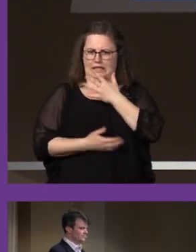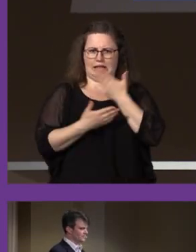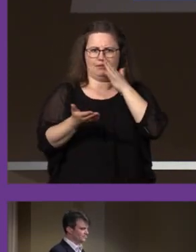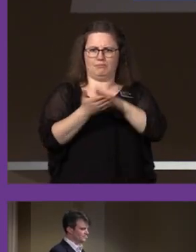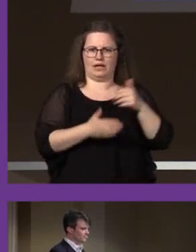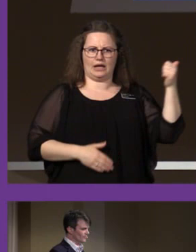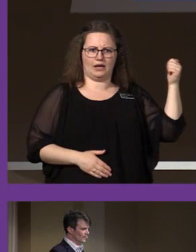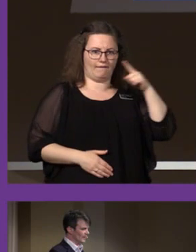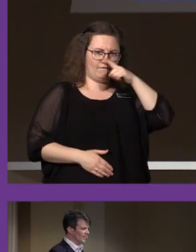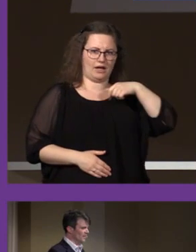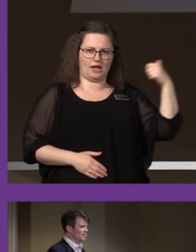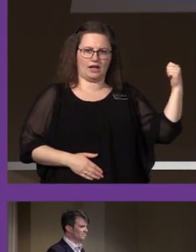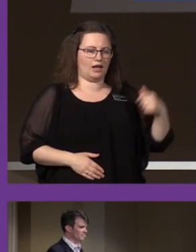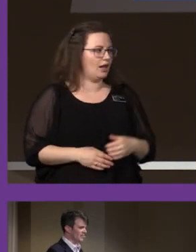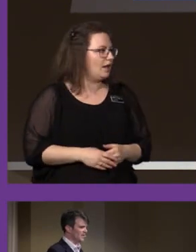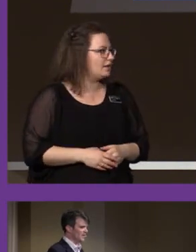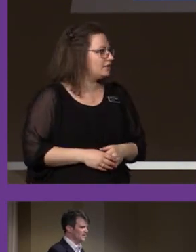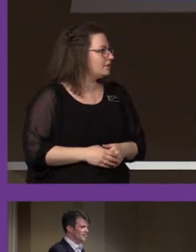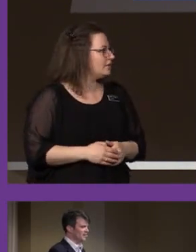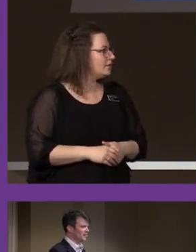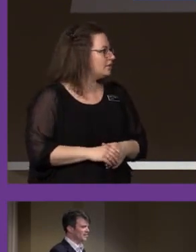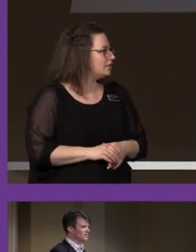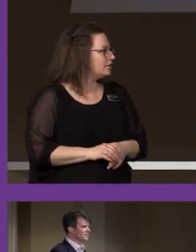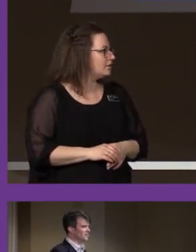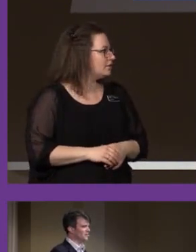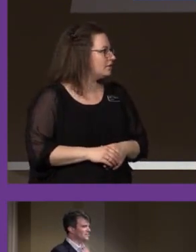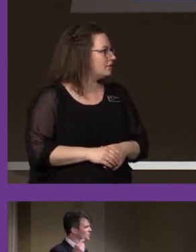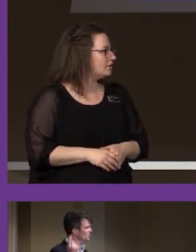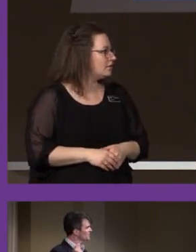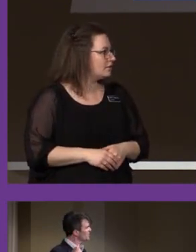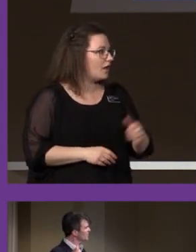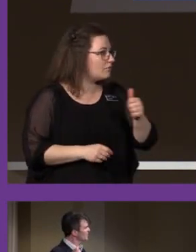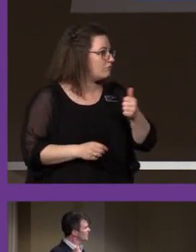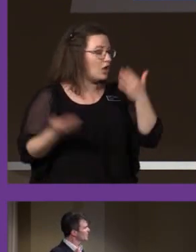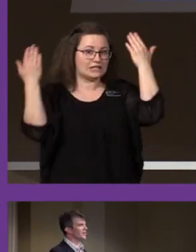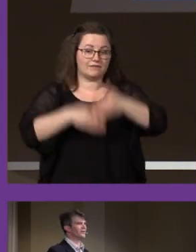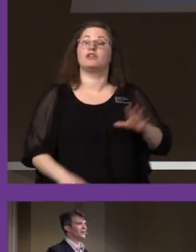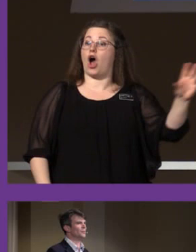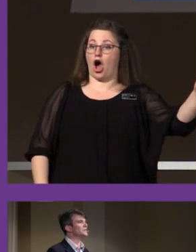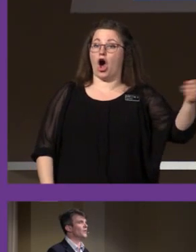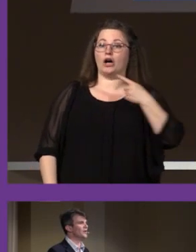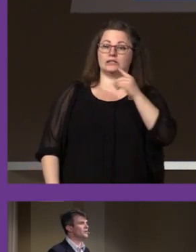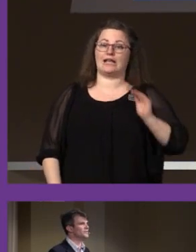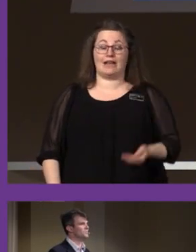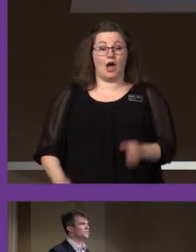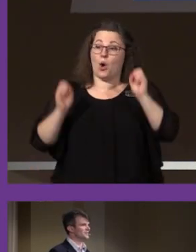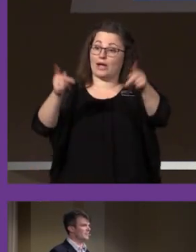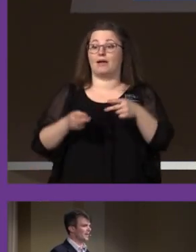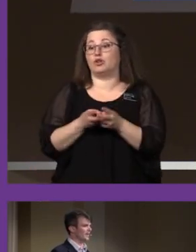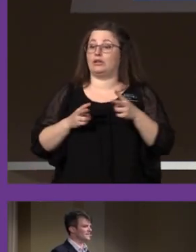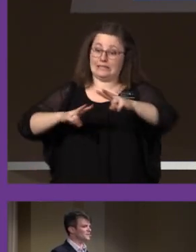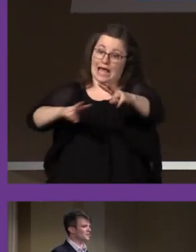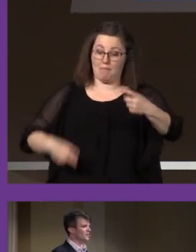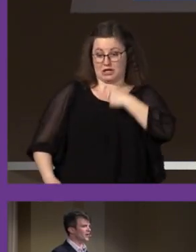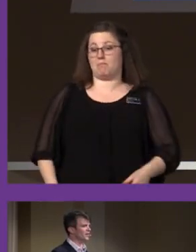When text-to-speech software. OK. Is it just a black screen then? OK, sorry. Well, that's fine. You're in the same position as